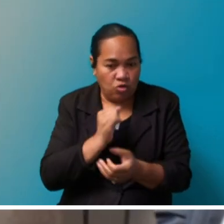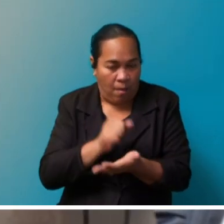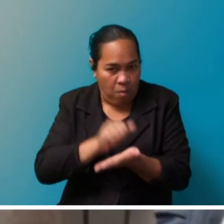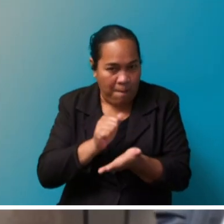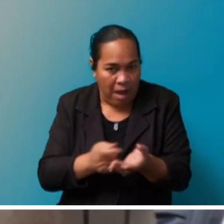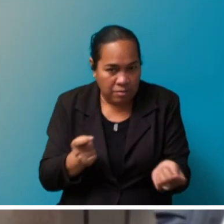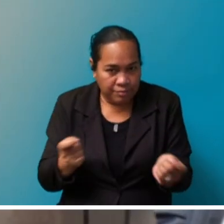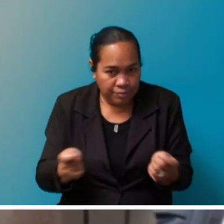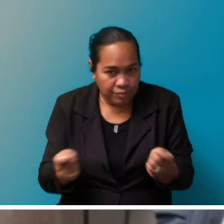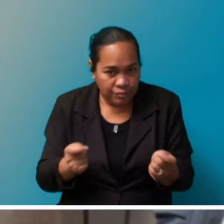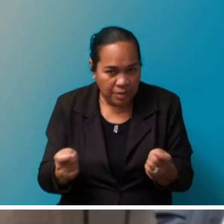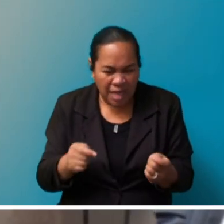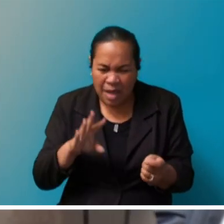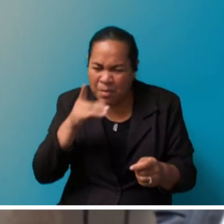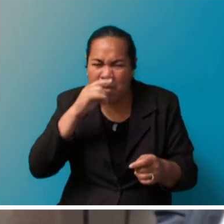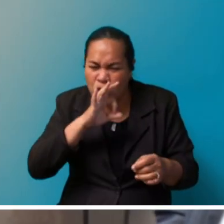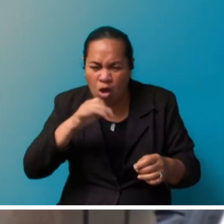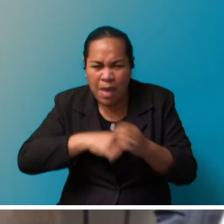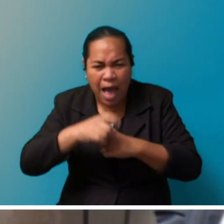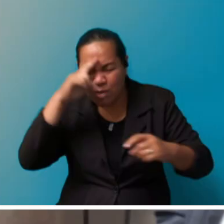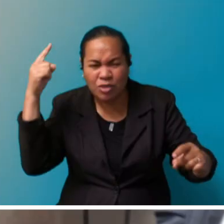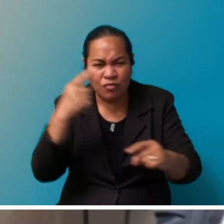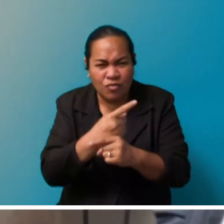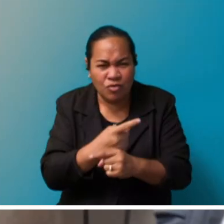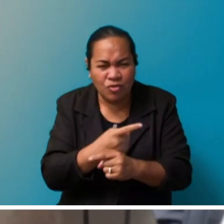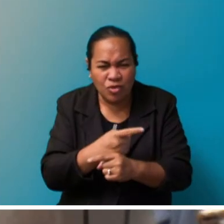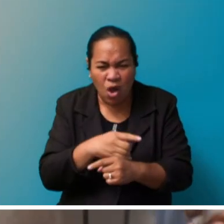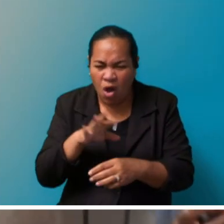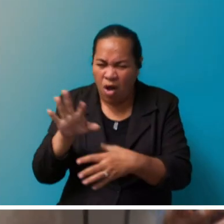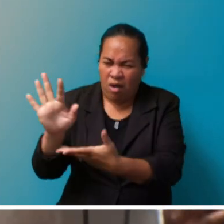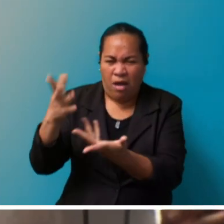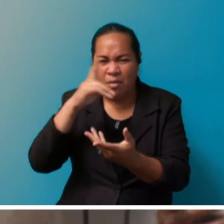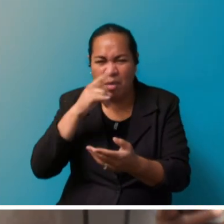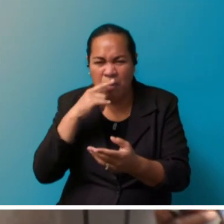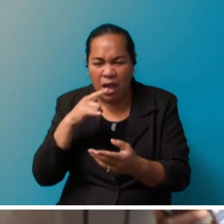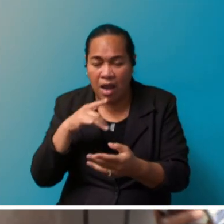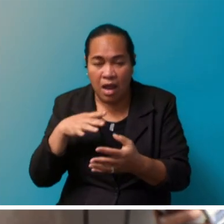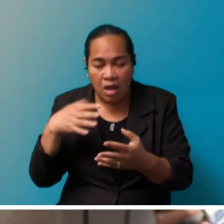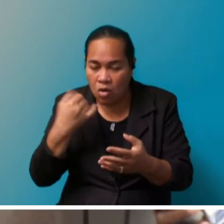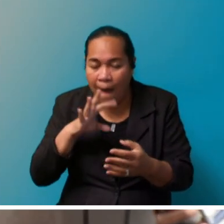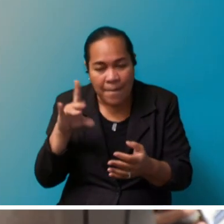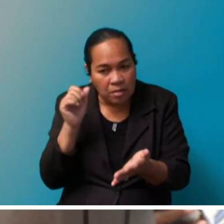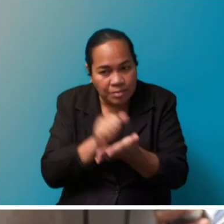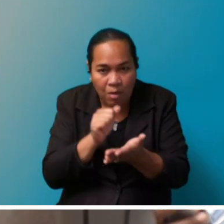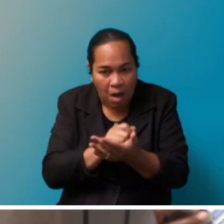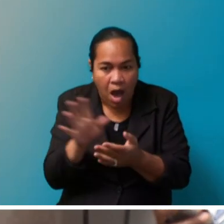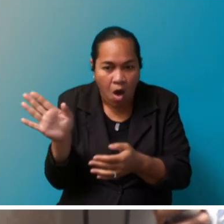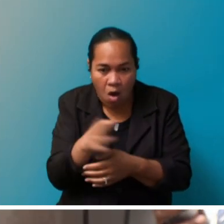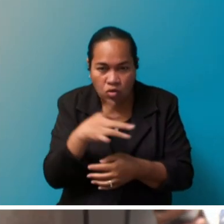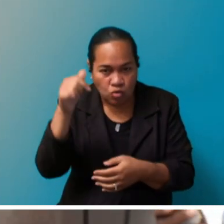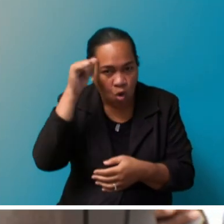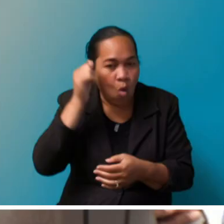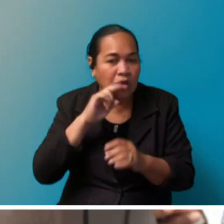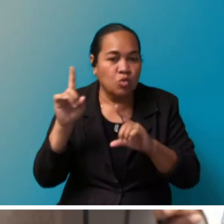and eliminating the confusion caused by ad hoc or unverified disaster responders. The SWIFT